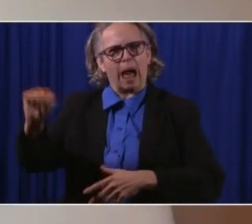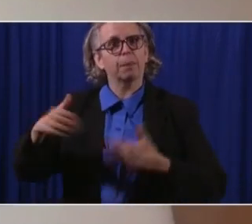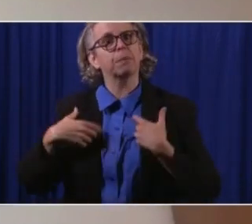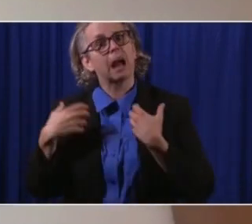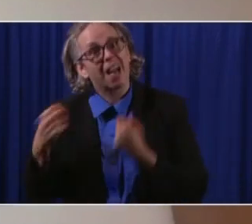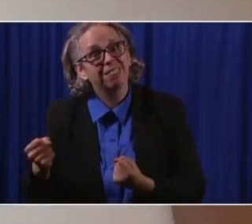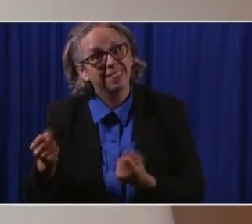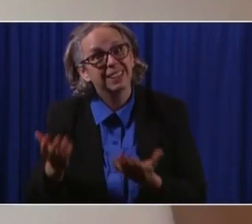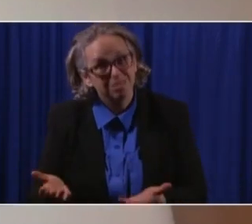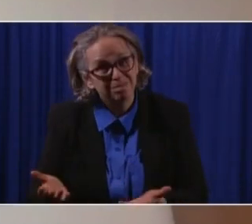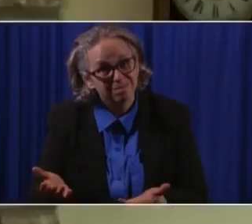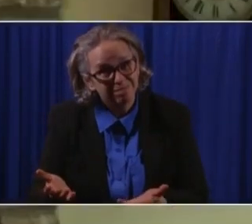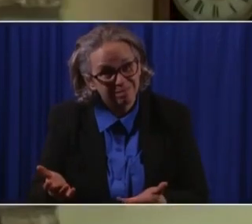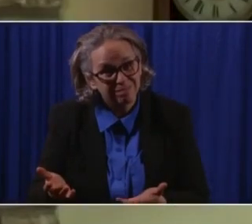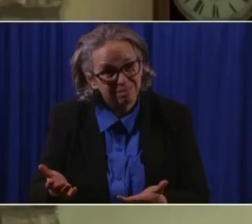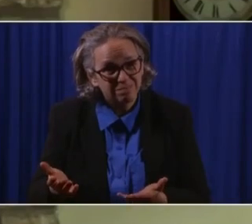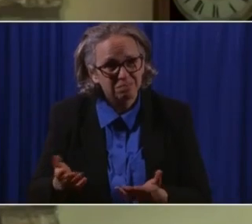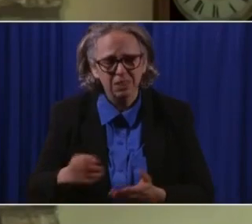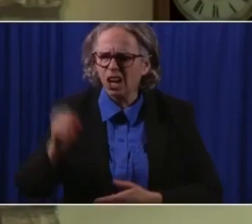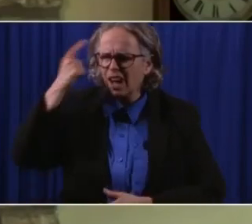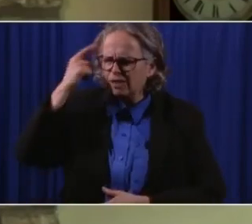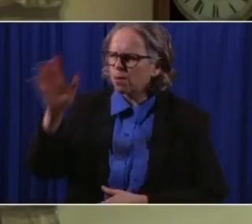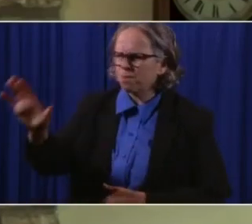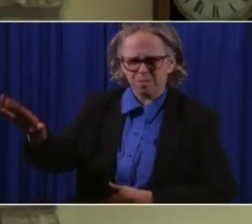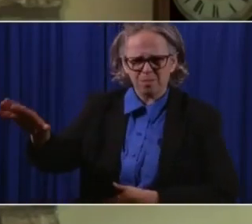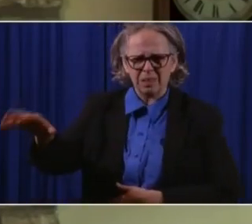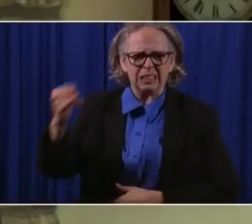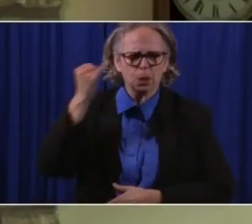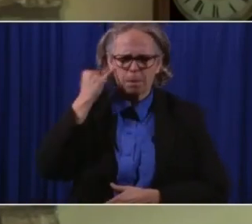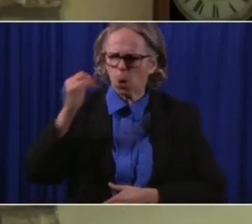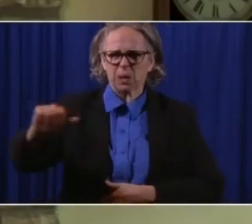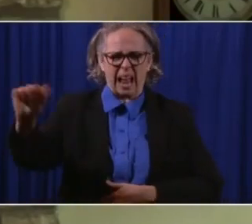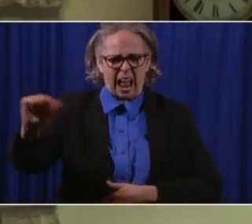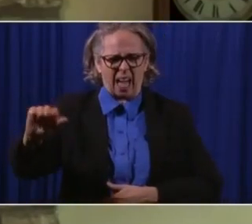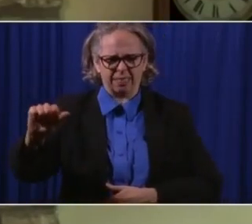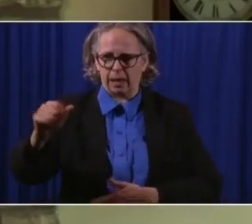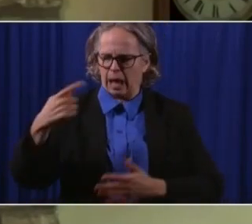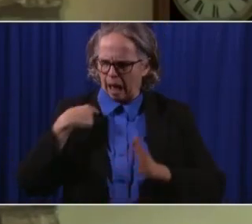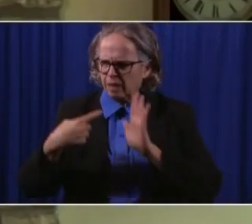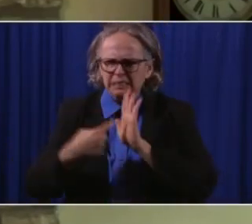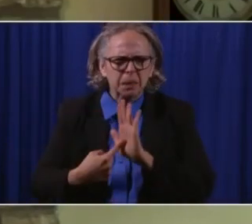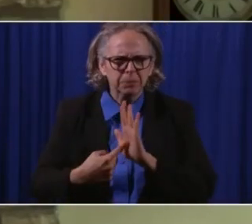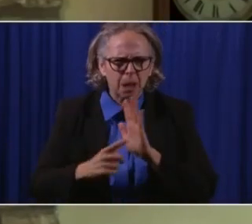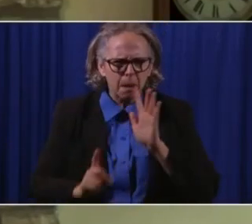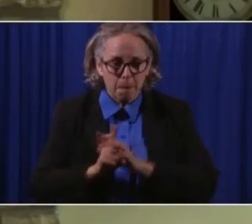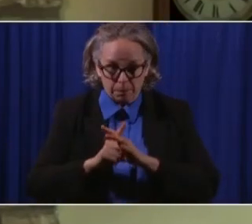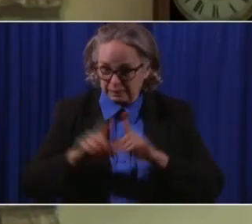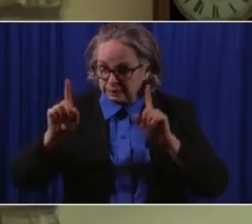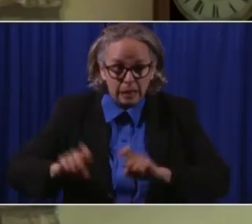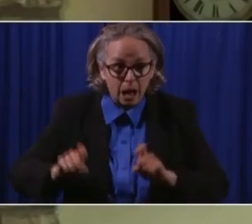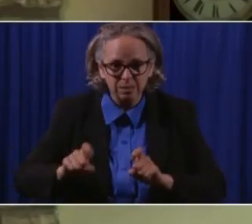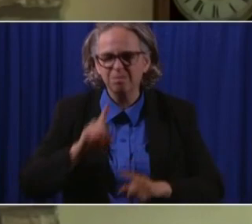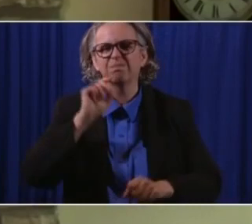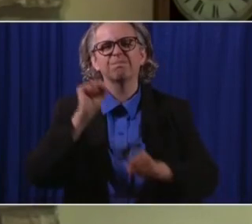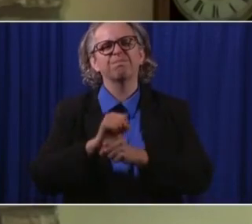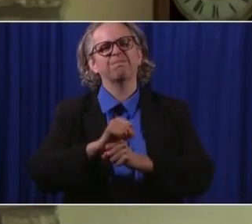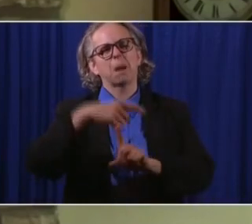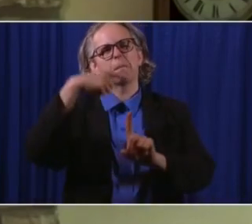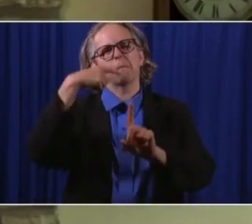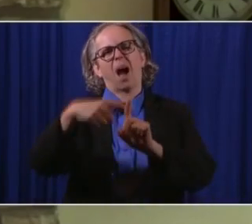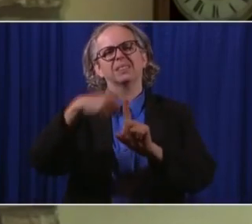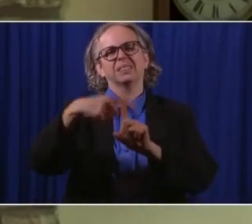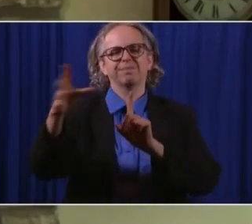COVID. Let's just assume they're tested, comes back positive, athlete